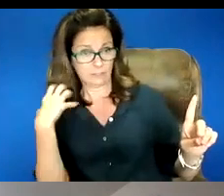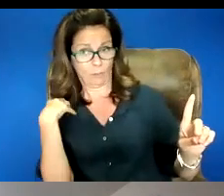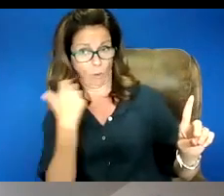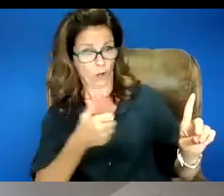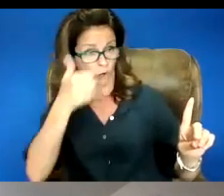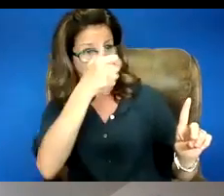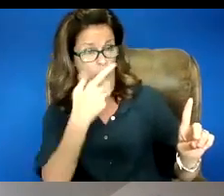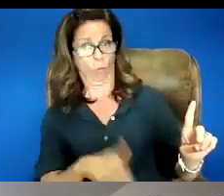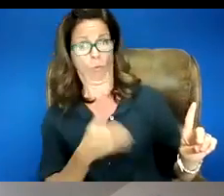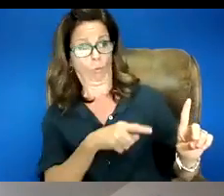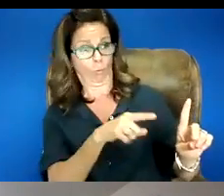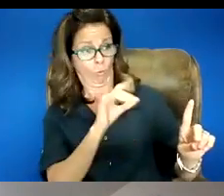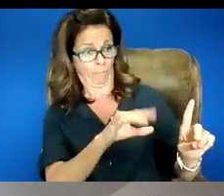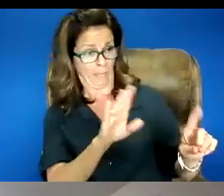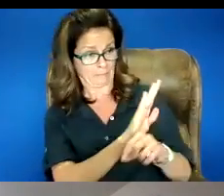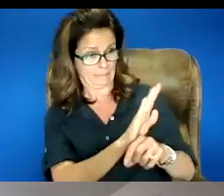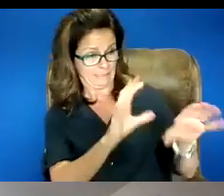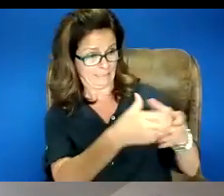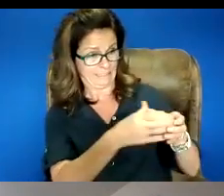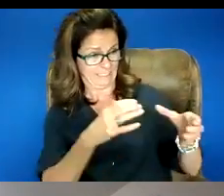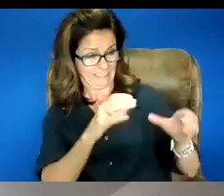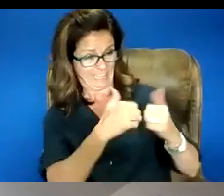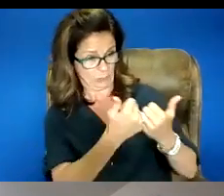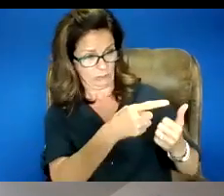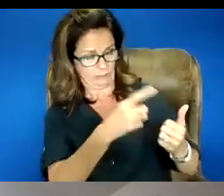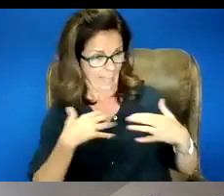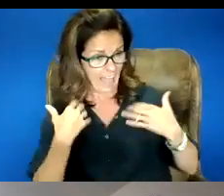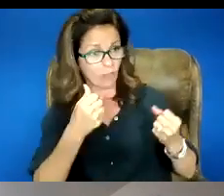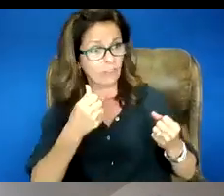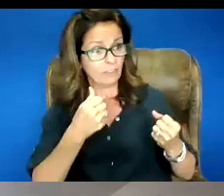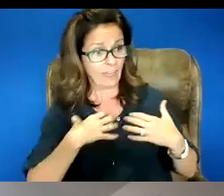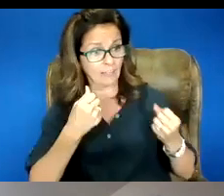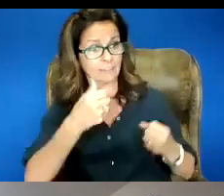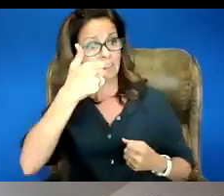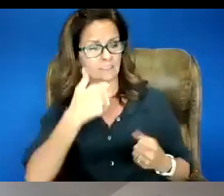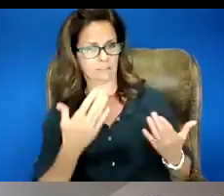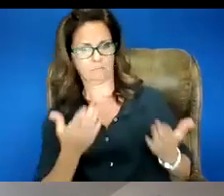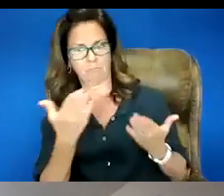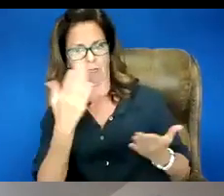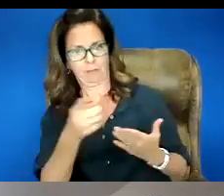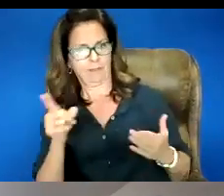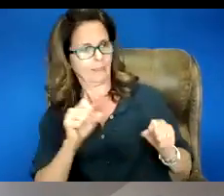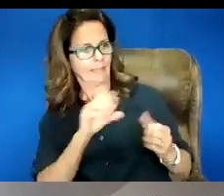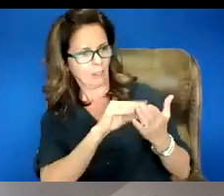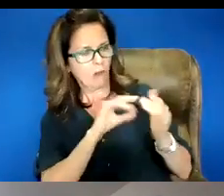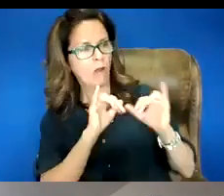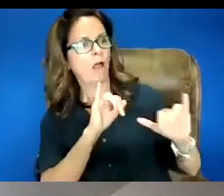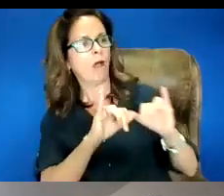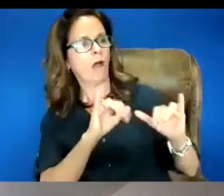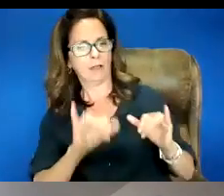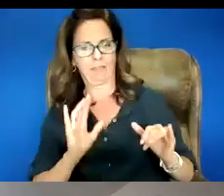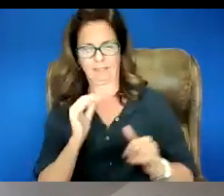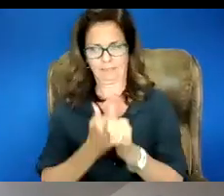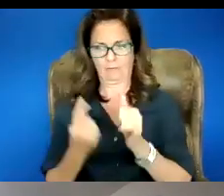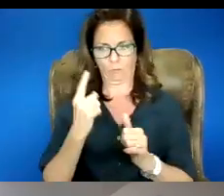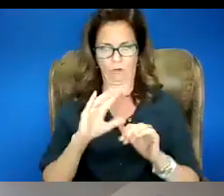that. So that's where we aim to go. And let's see, I think